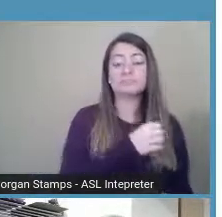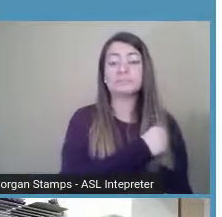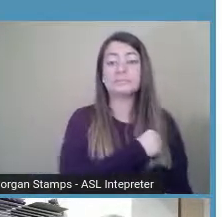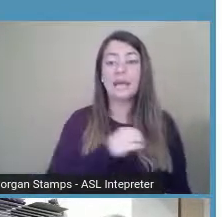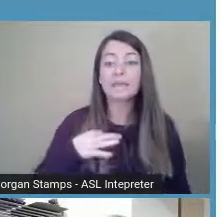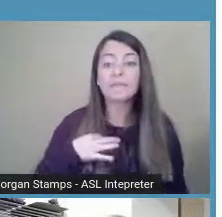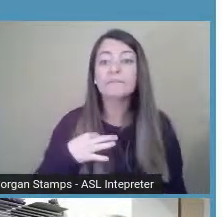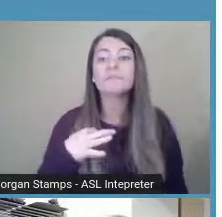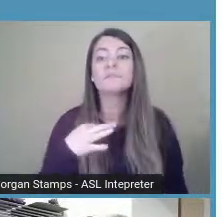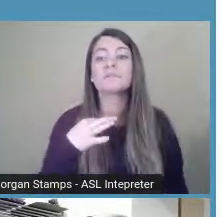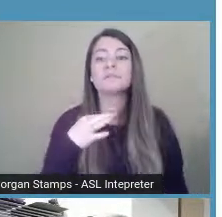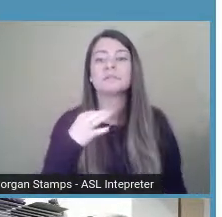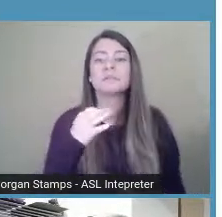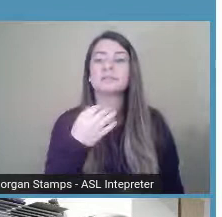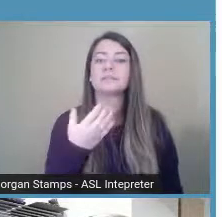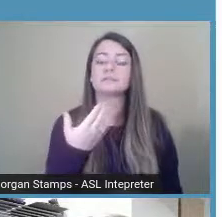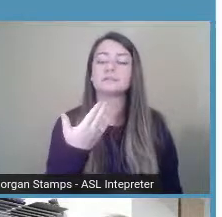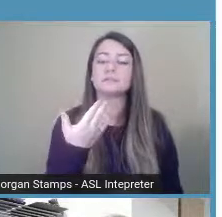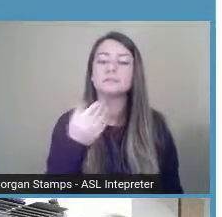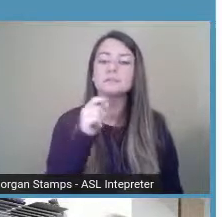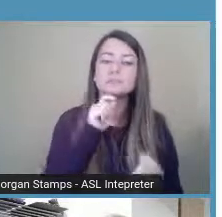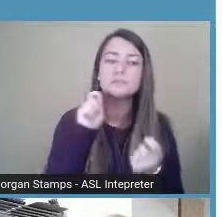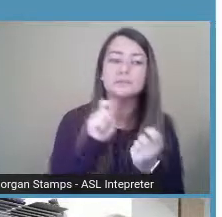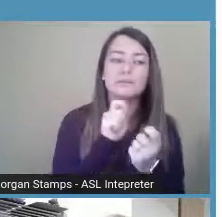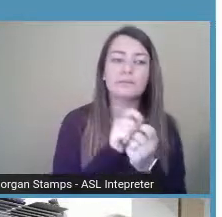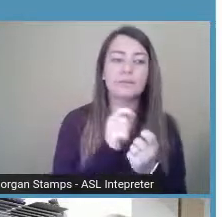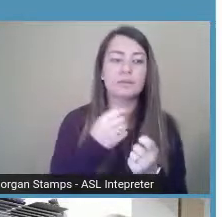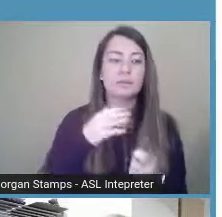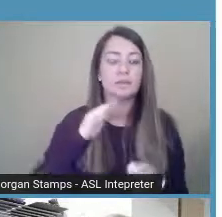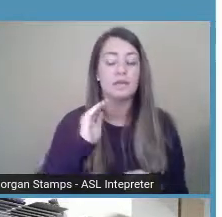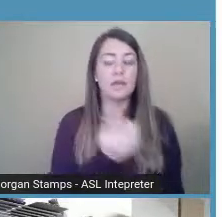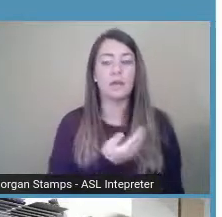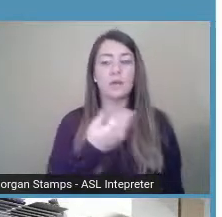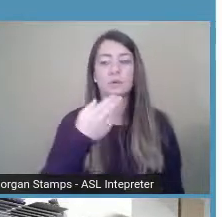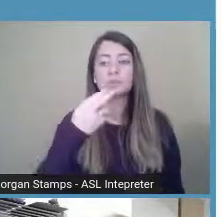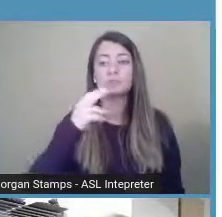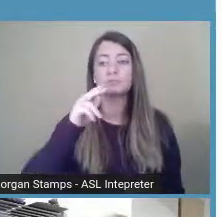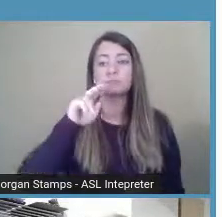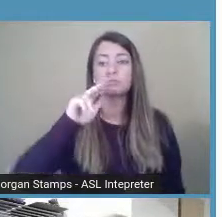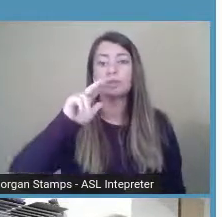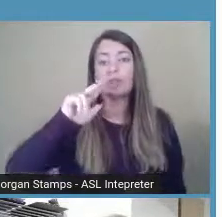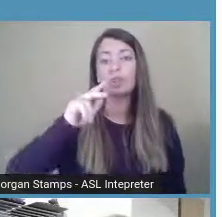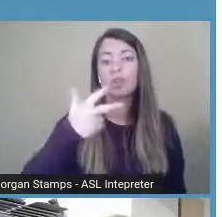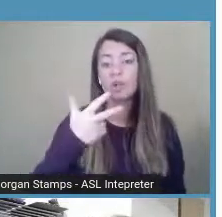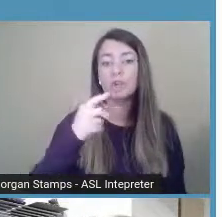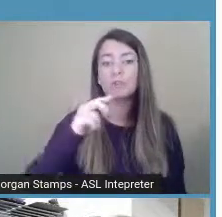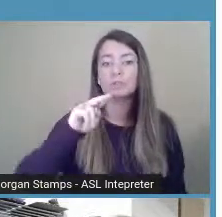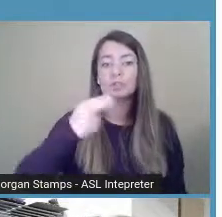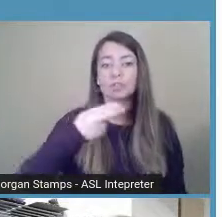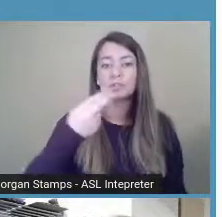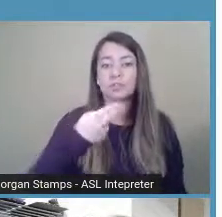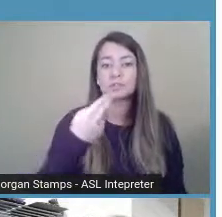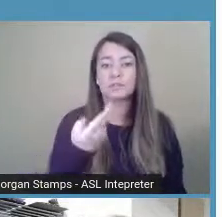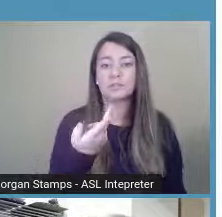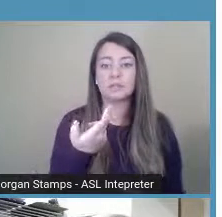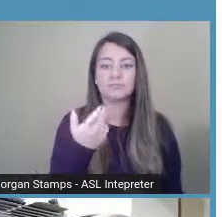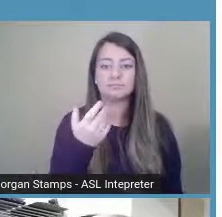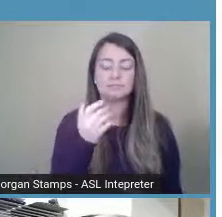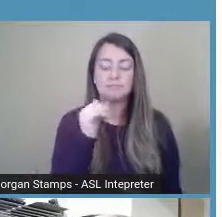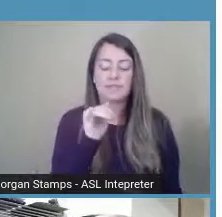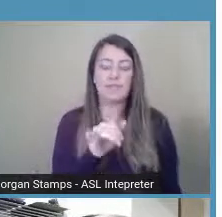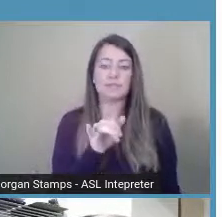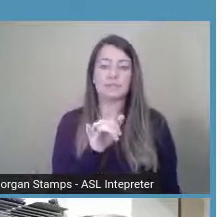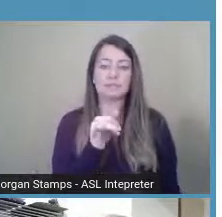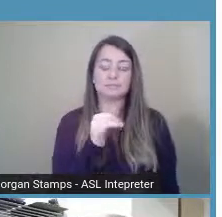of show for all virtual programs. This helps the program to run smoothly. Include stage directions like